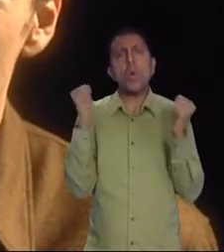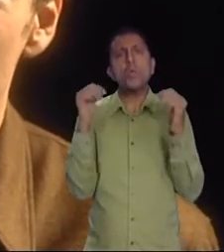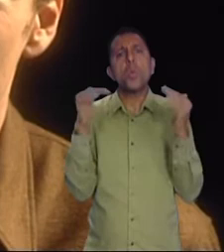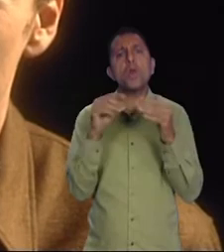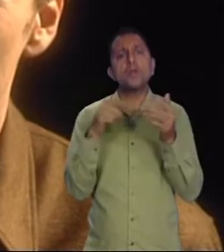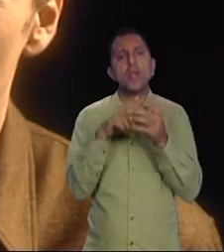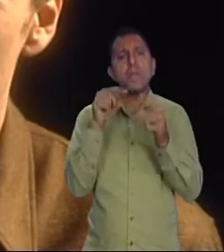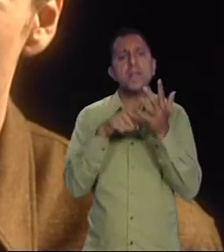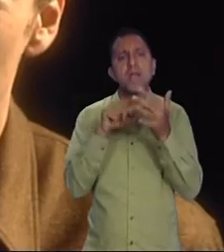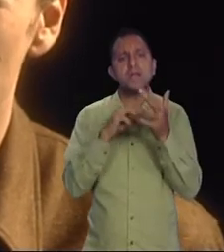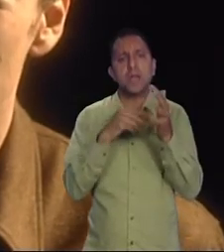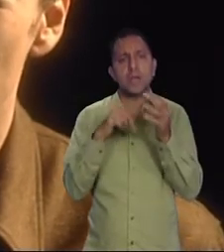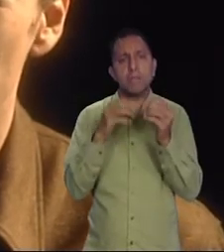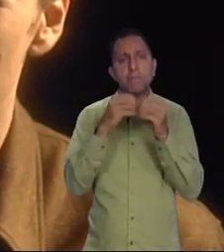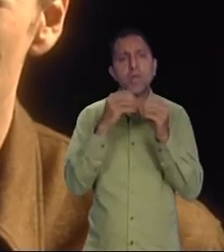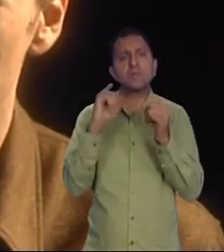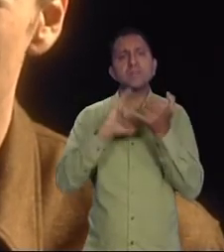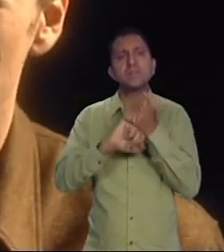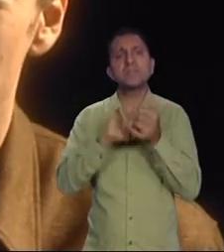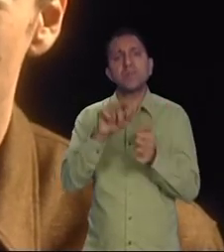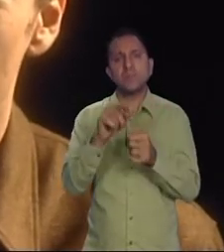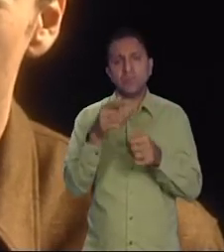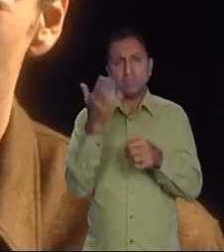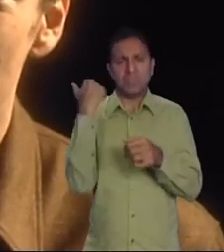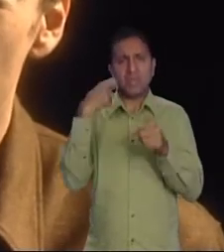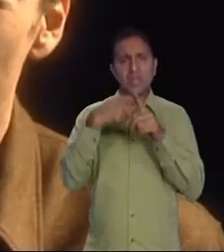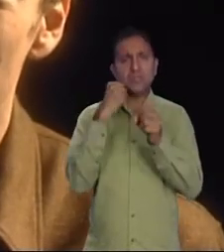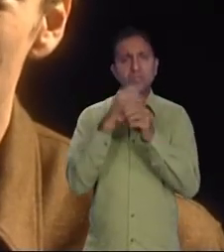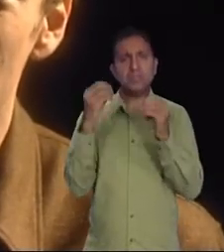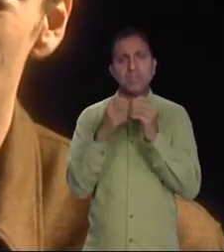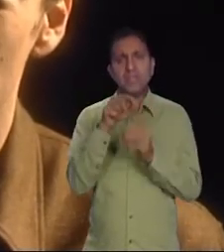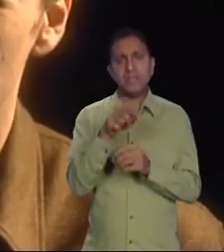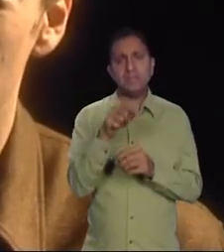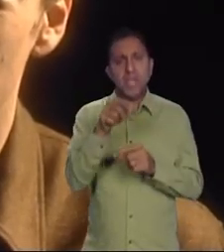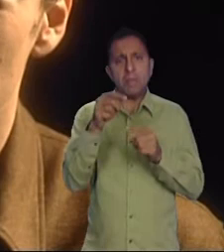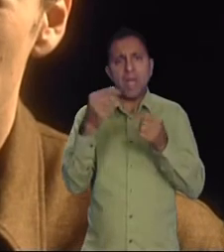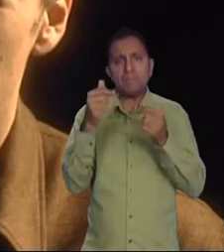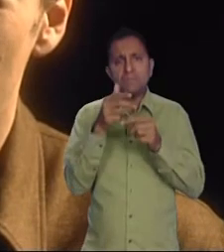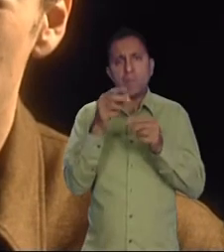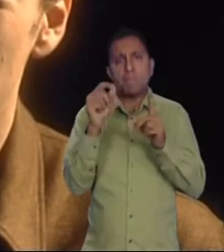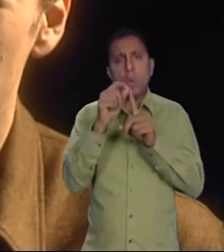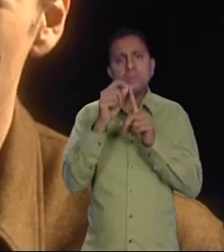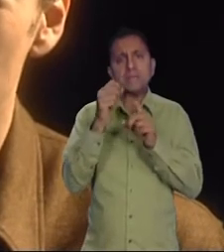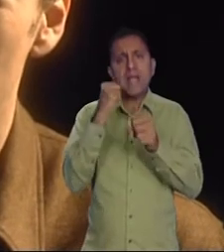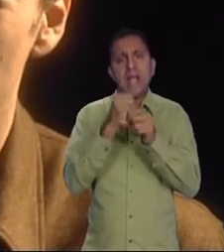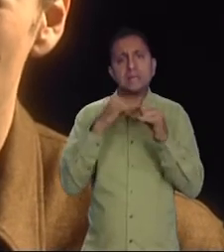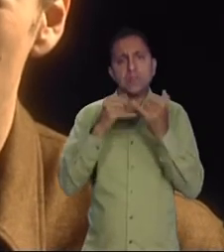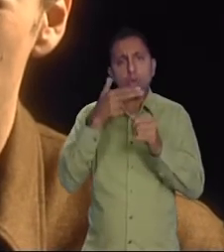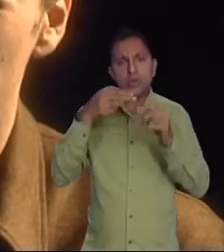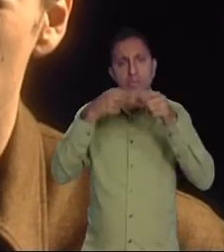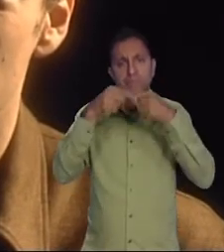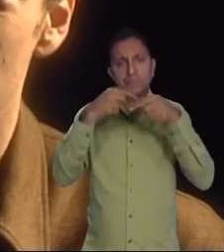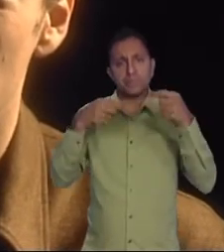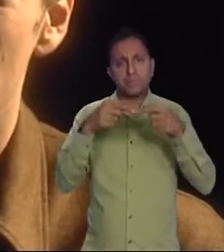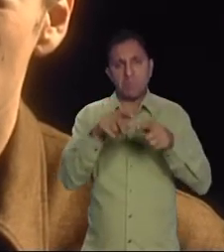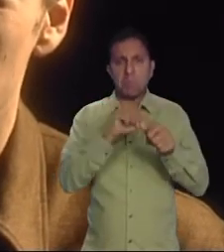KGB assassin who neutralized his targets with a poison gas gun. Considered one of the best killers who ever lived, incredibly he gave it all up for the love